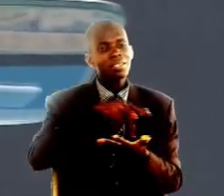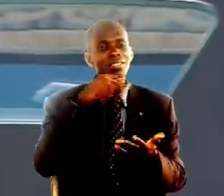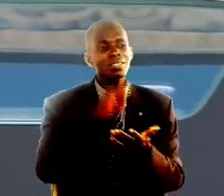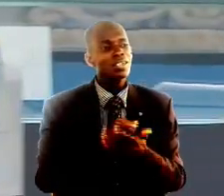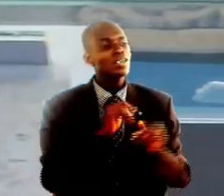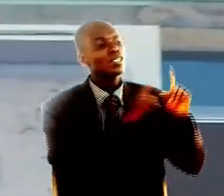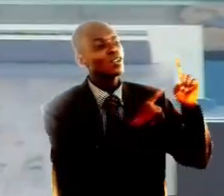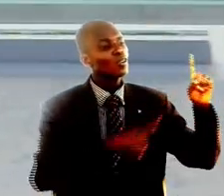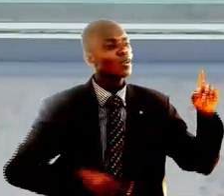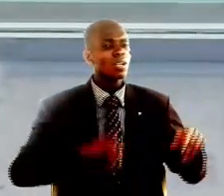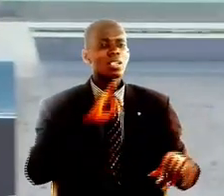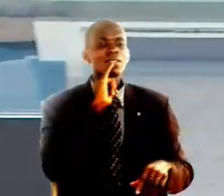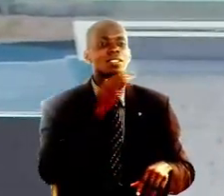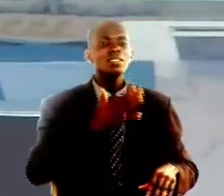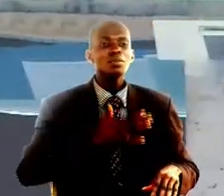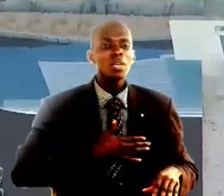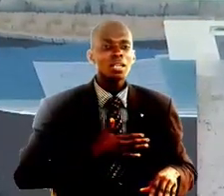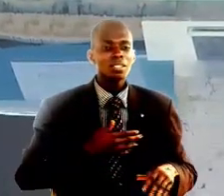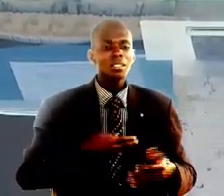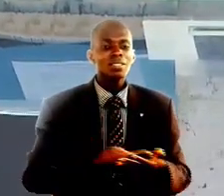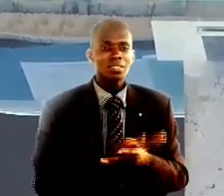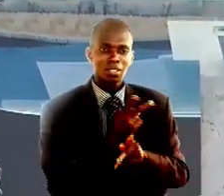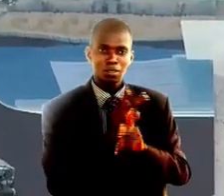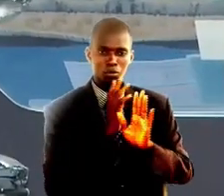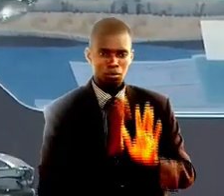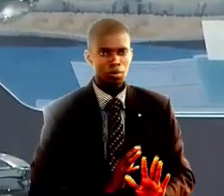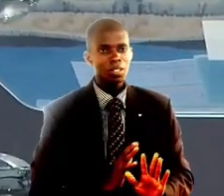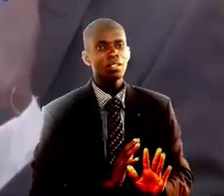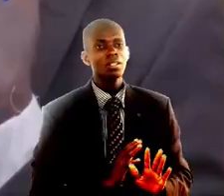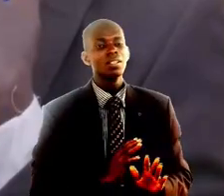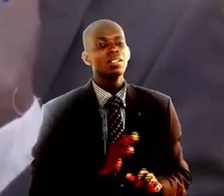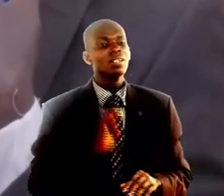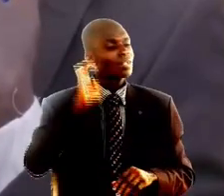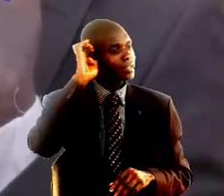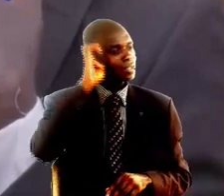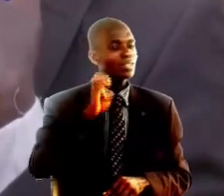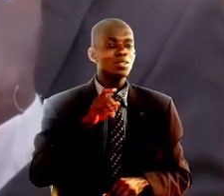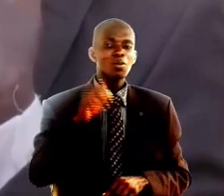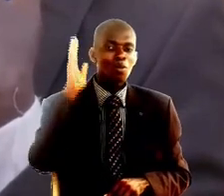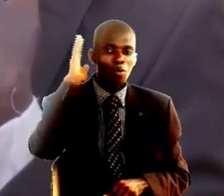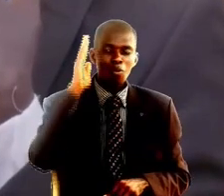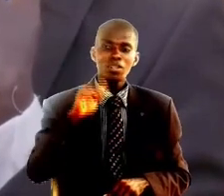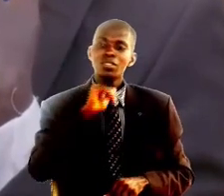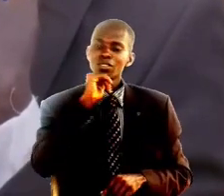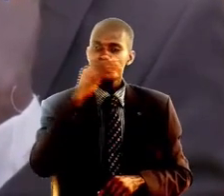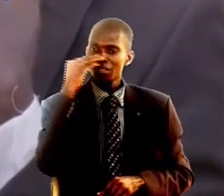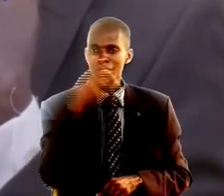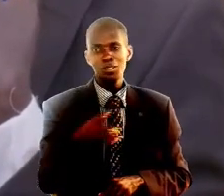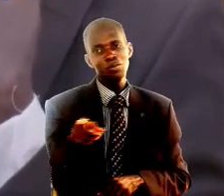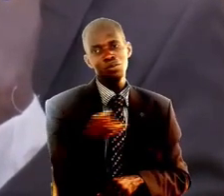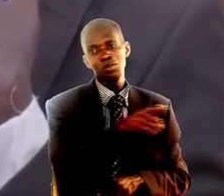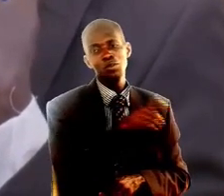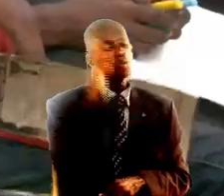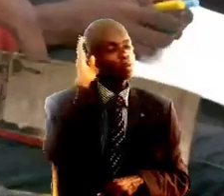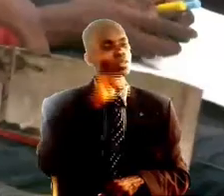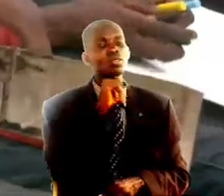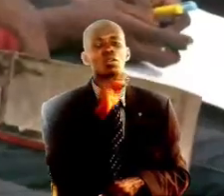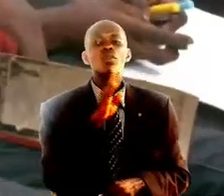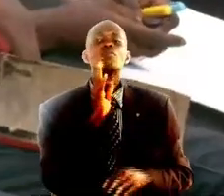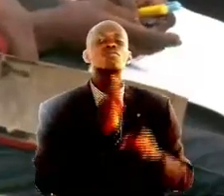want. The Lord is your shepherd, you are not lack. He makes me to lie down in